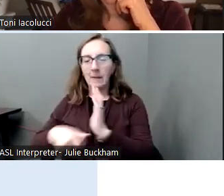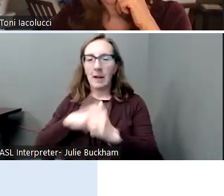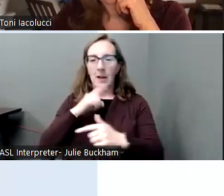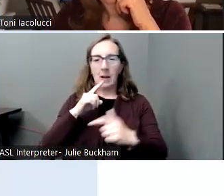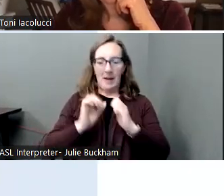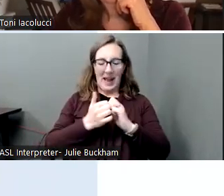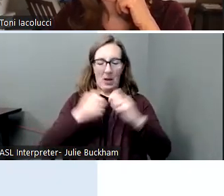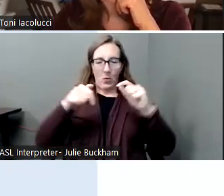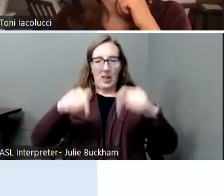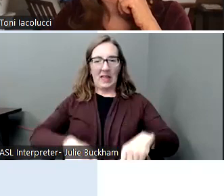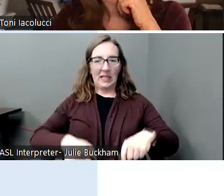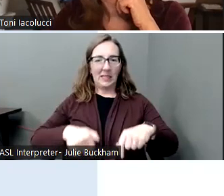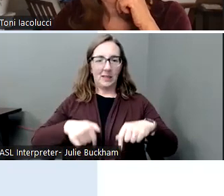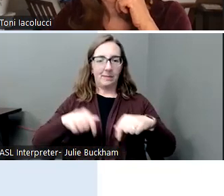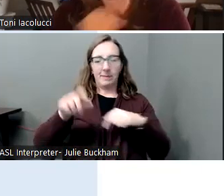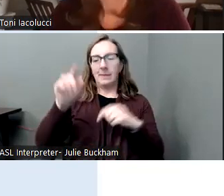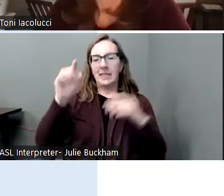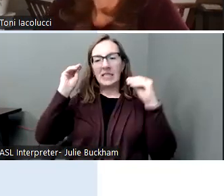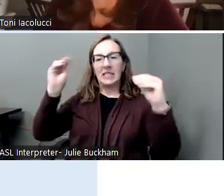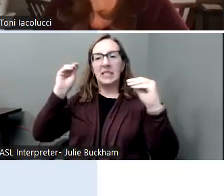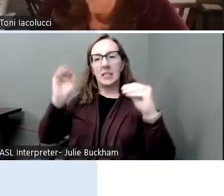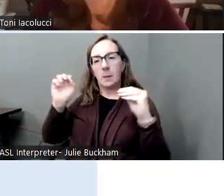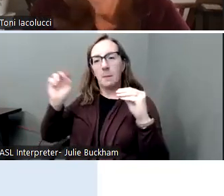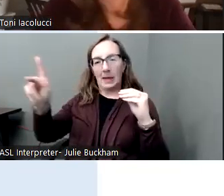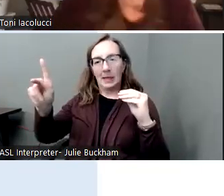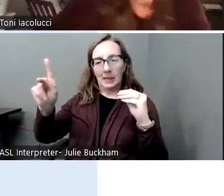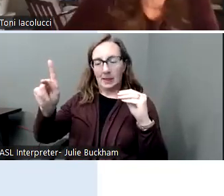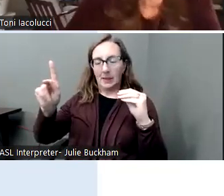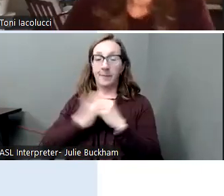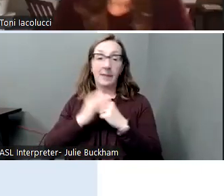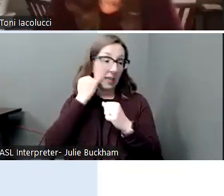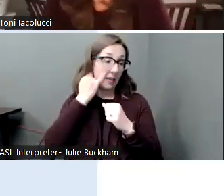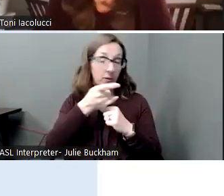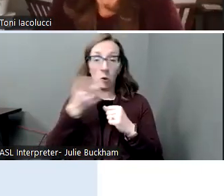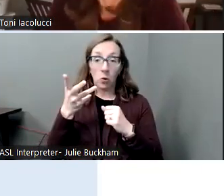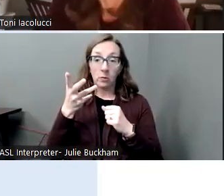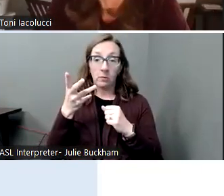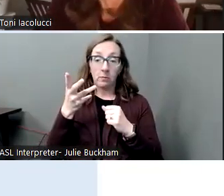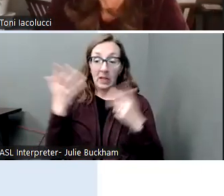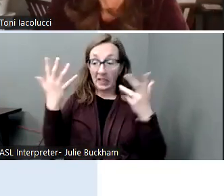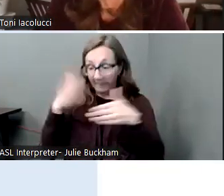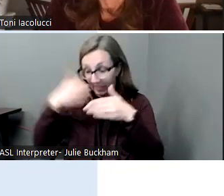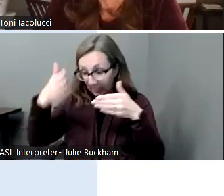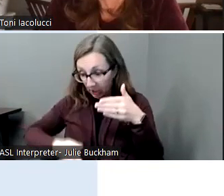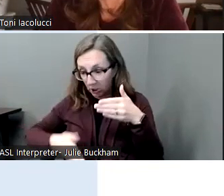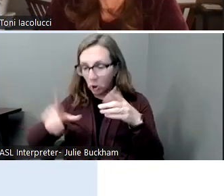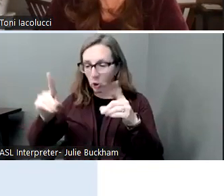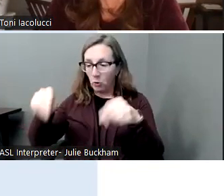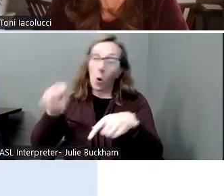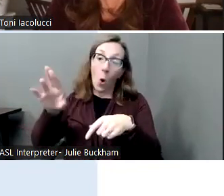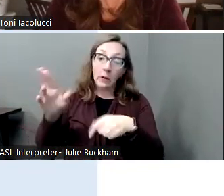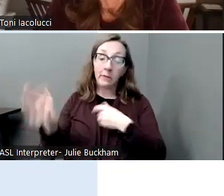sound like when you're finishing up a session with your patient, or even in the middle of the session, when